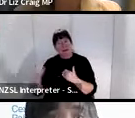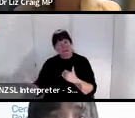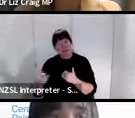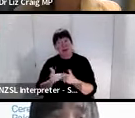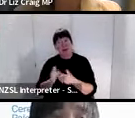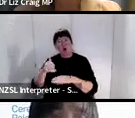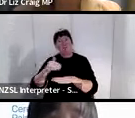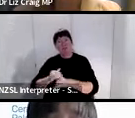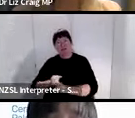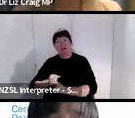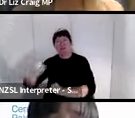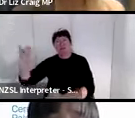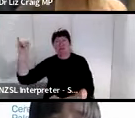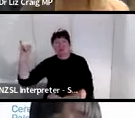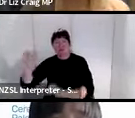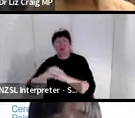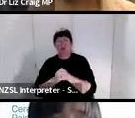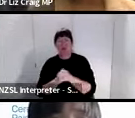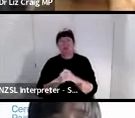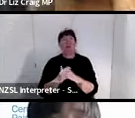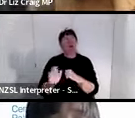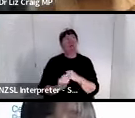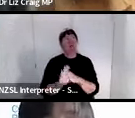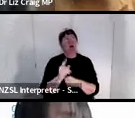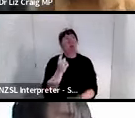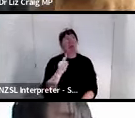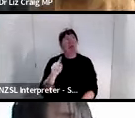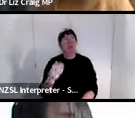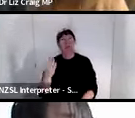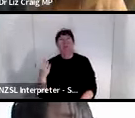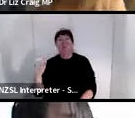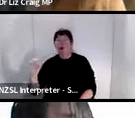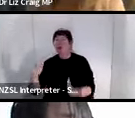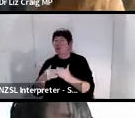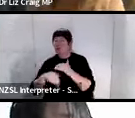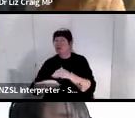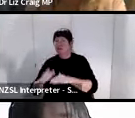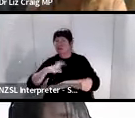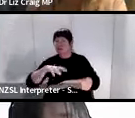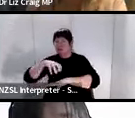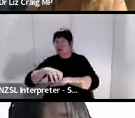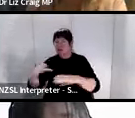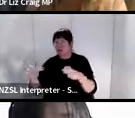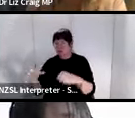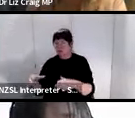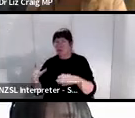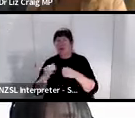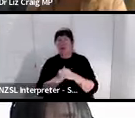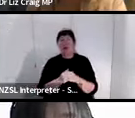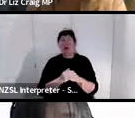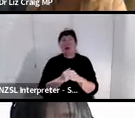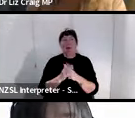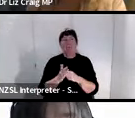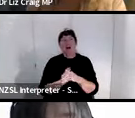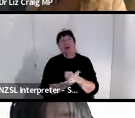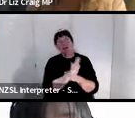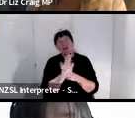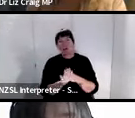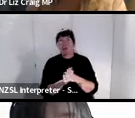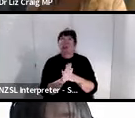society, we have about 1,400 members, but we do have, on average, an